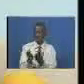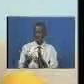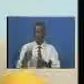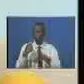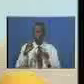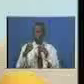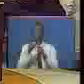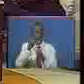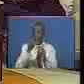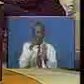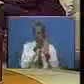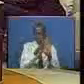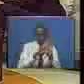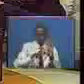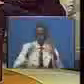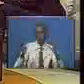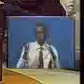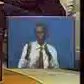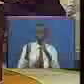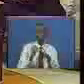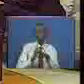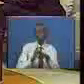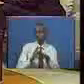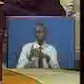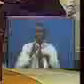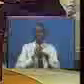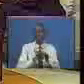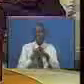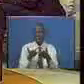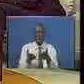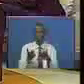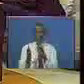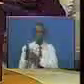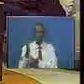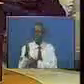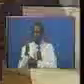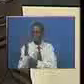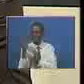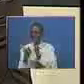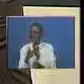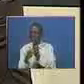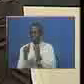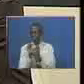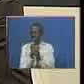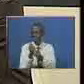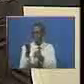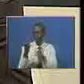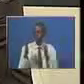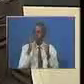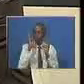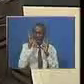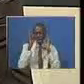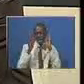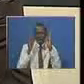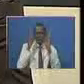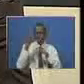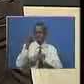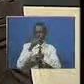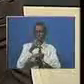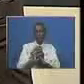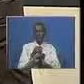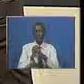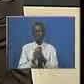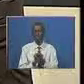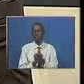in a short while grass does the security situation in the country leave you worried as a person yes somewhat because